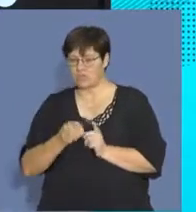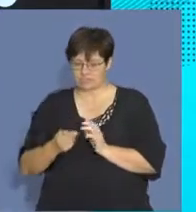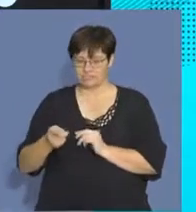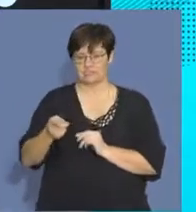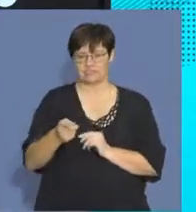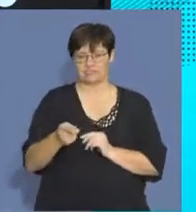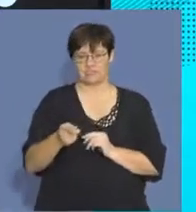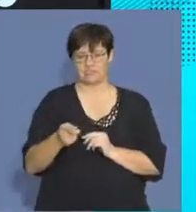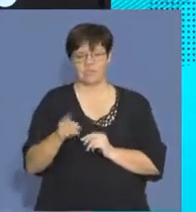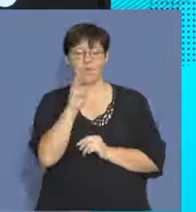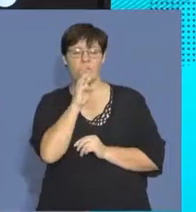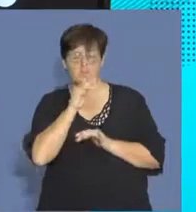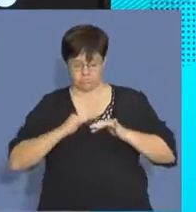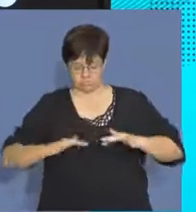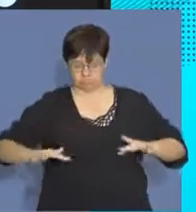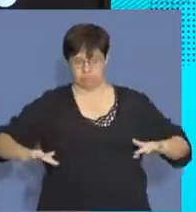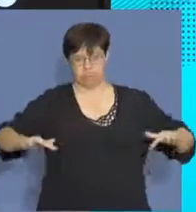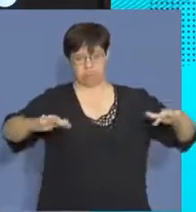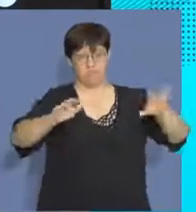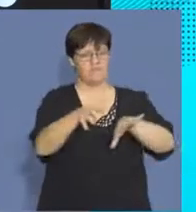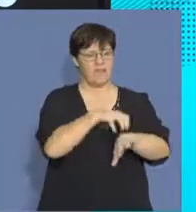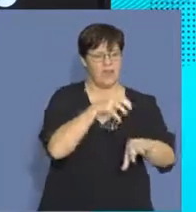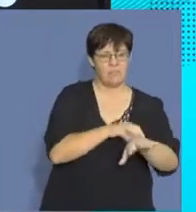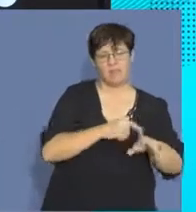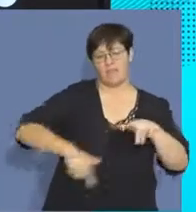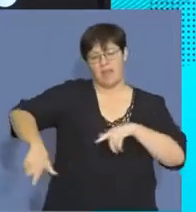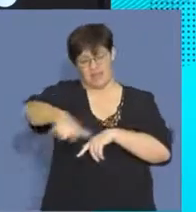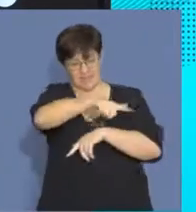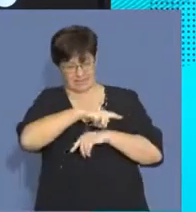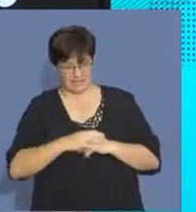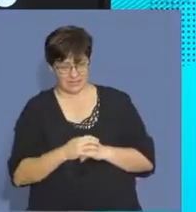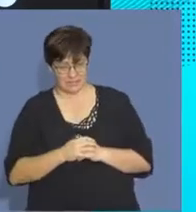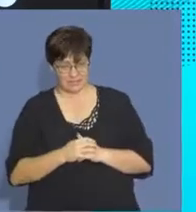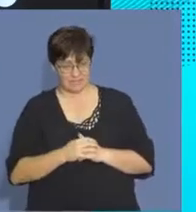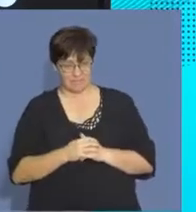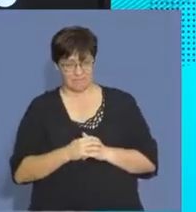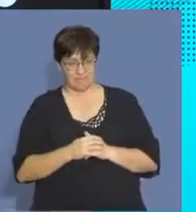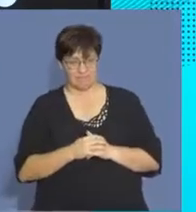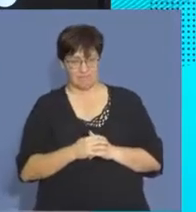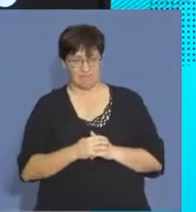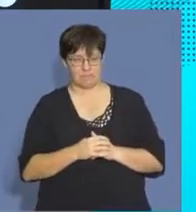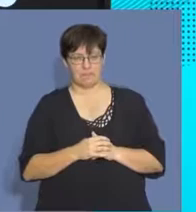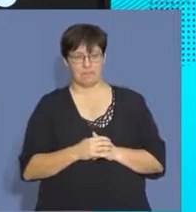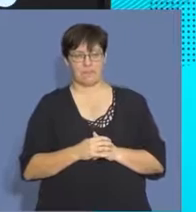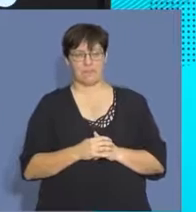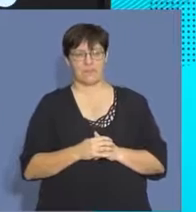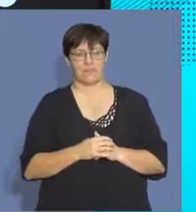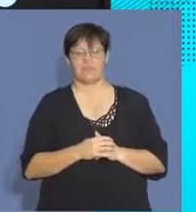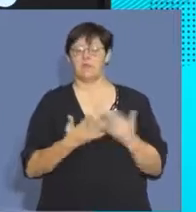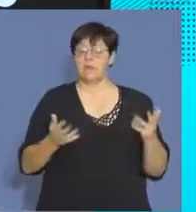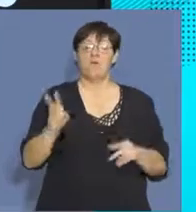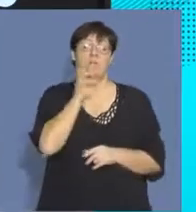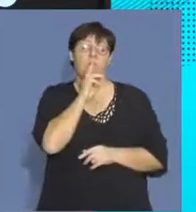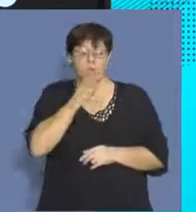the water bodies surrounding these farms or these land masses where agriculture takes place. In the